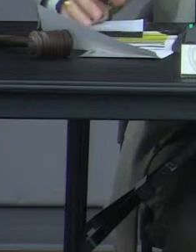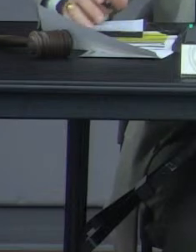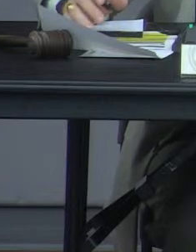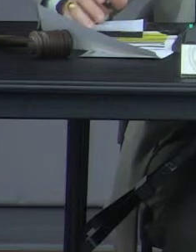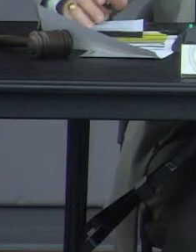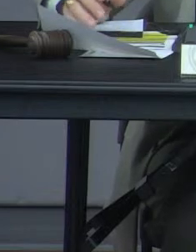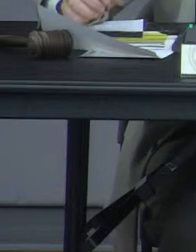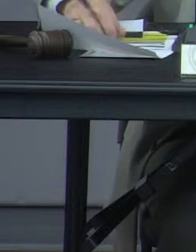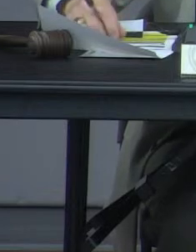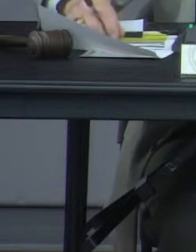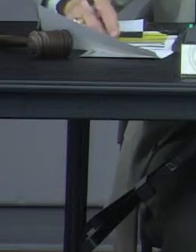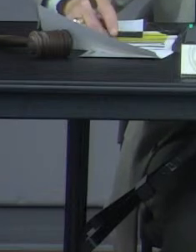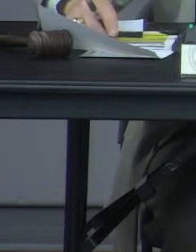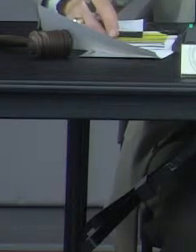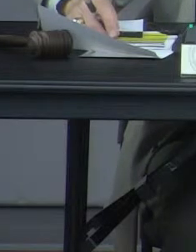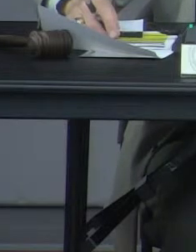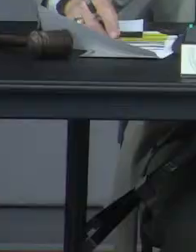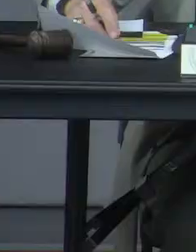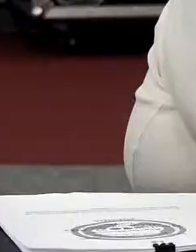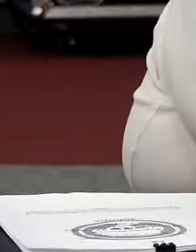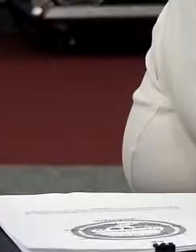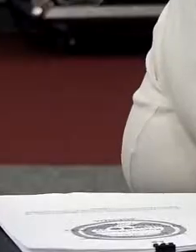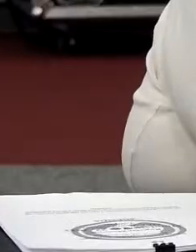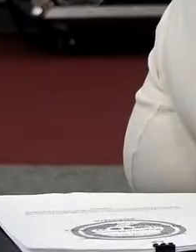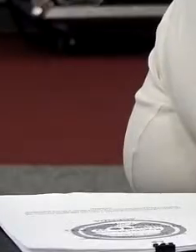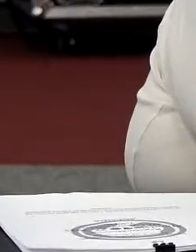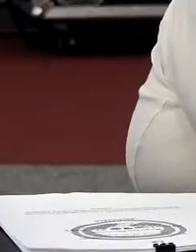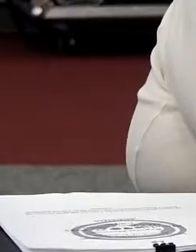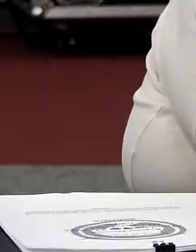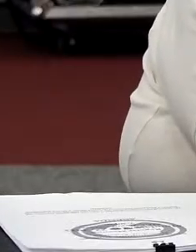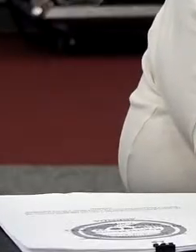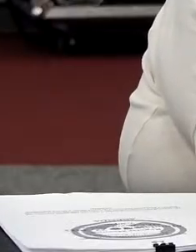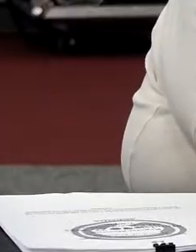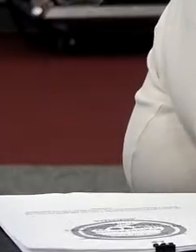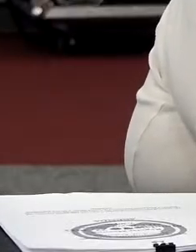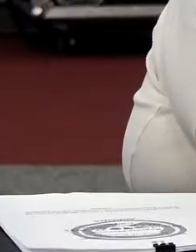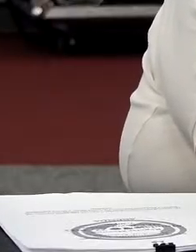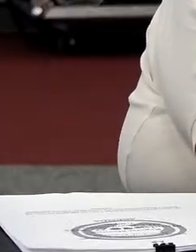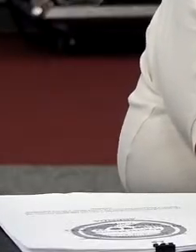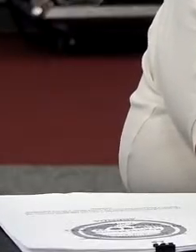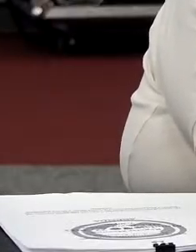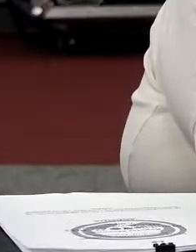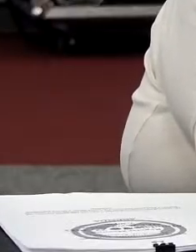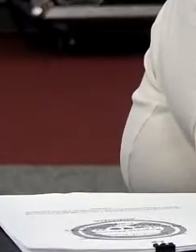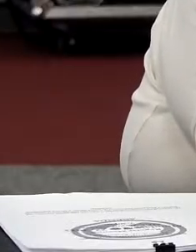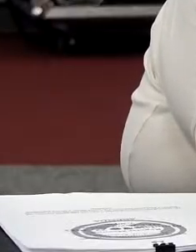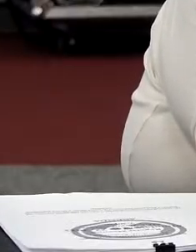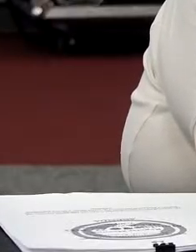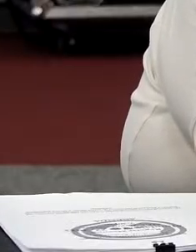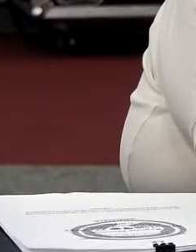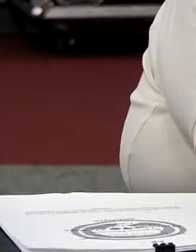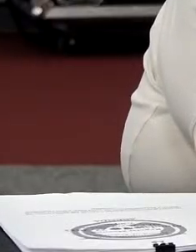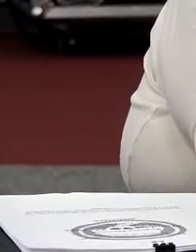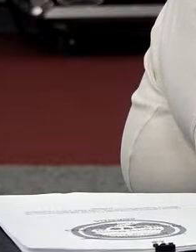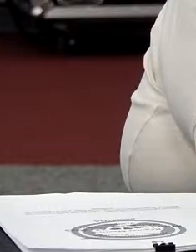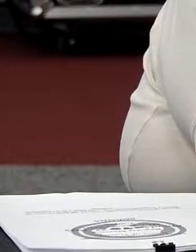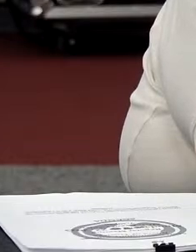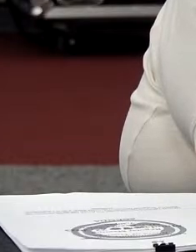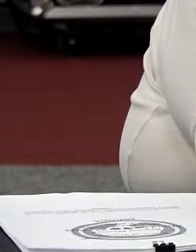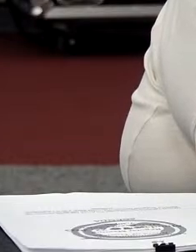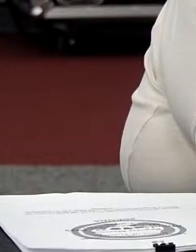other questions? If you haven't done this before, you're absolutely right. This is a laborious process, and it